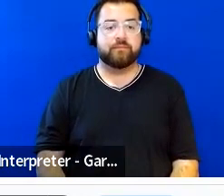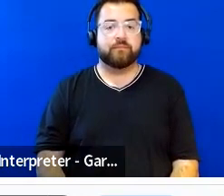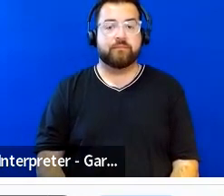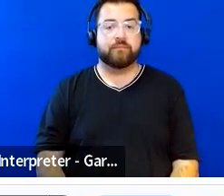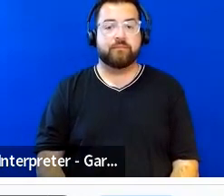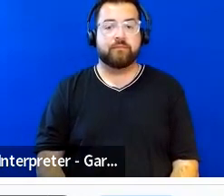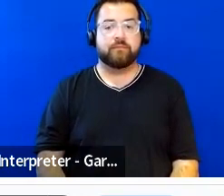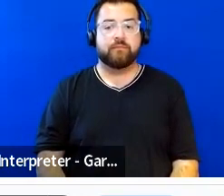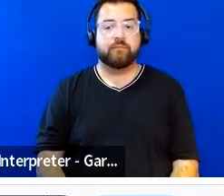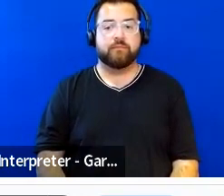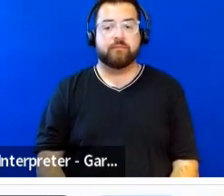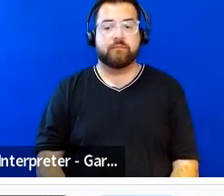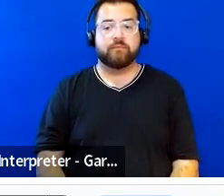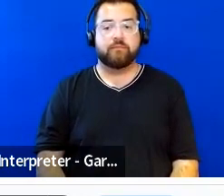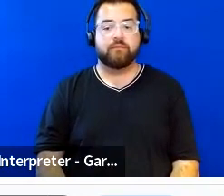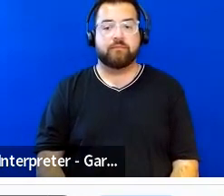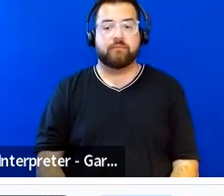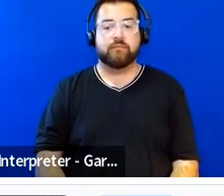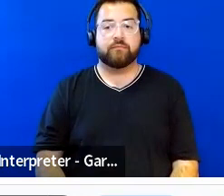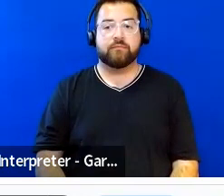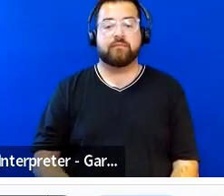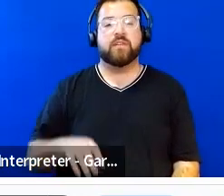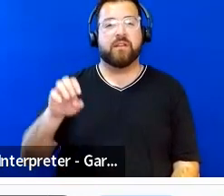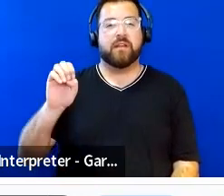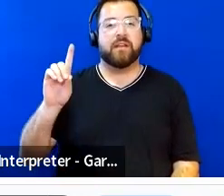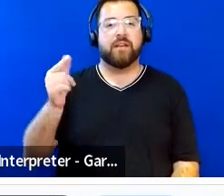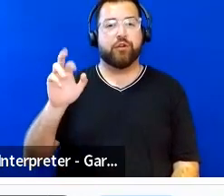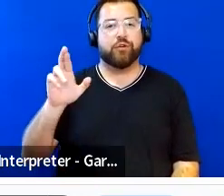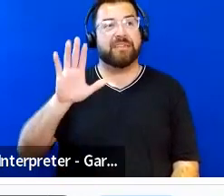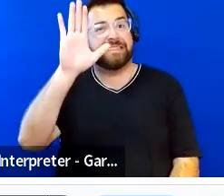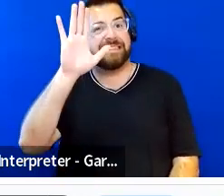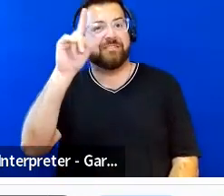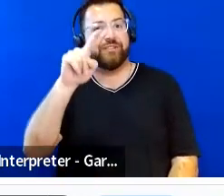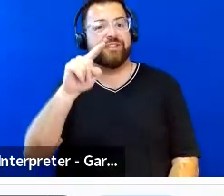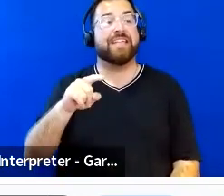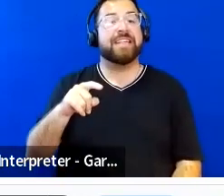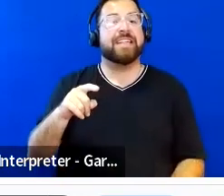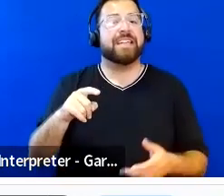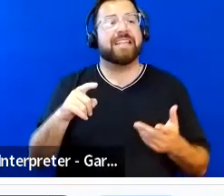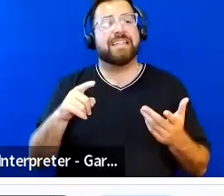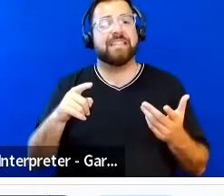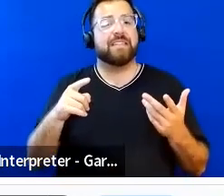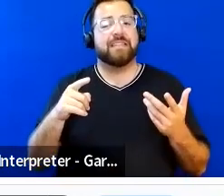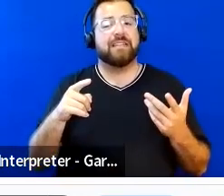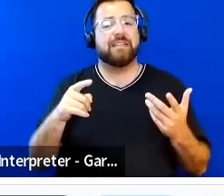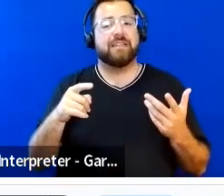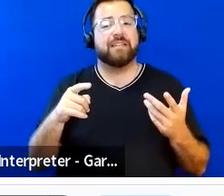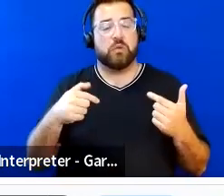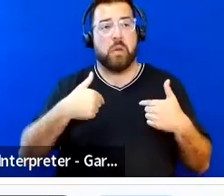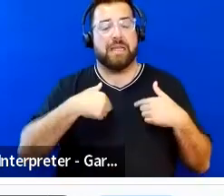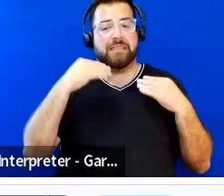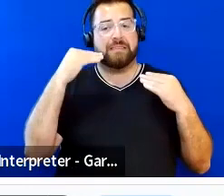Sally and Linda, I have a quick question. Yeah. Is there a way to find other faculty, at least so I teach in